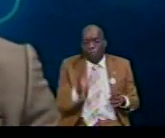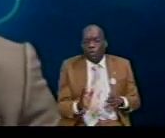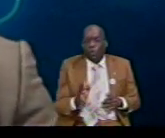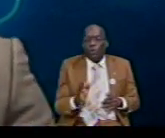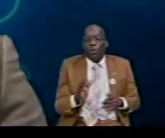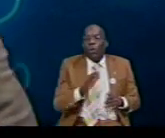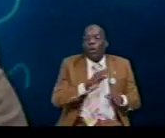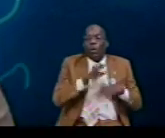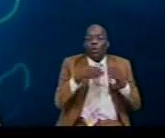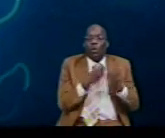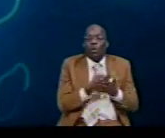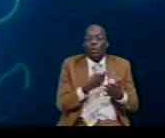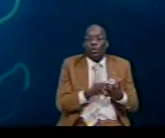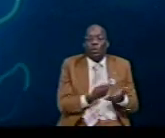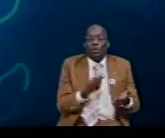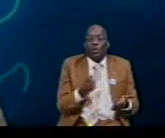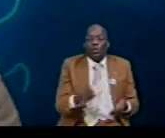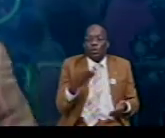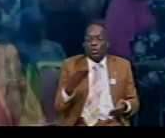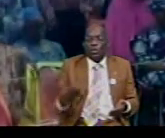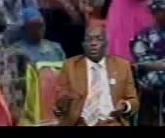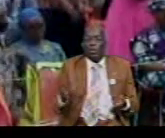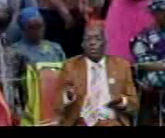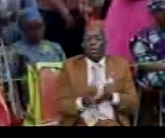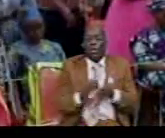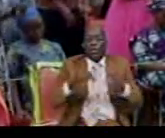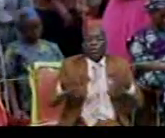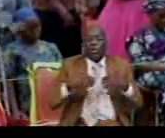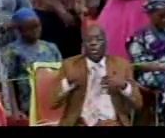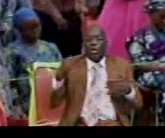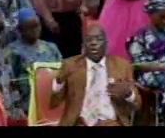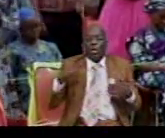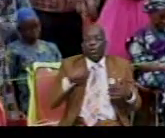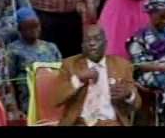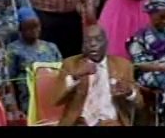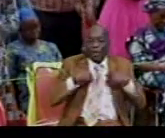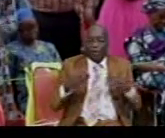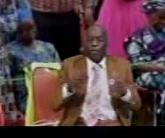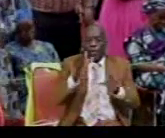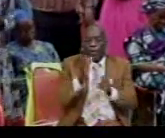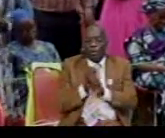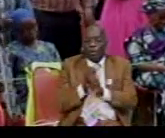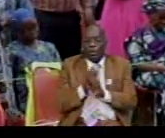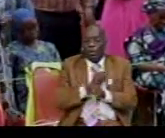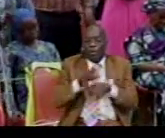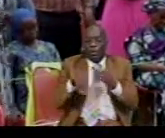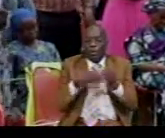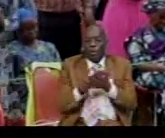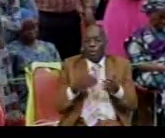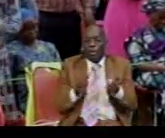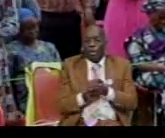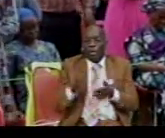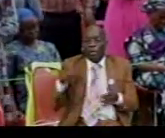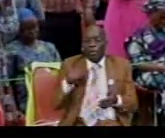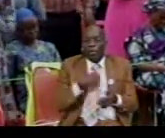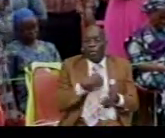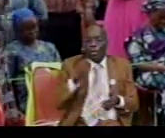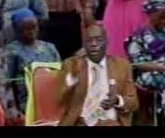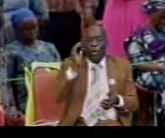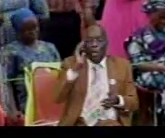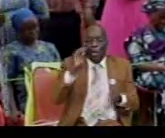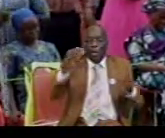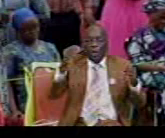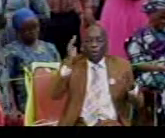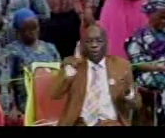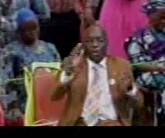blessed with, that these blessings we have received, and that all that we are going to receive, that will be permanent in our life.